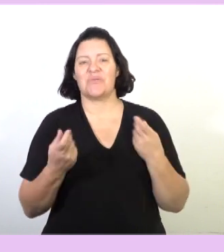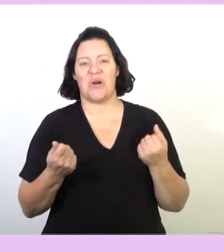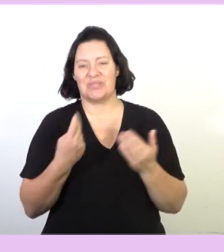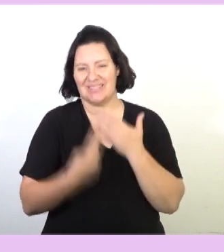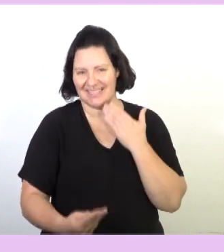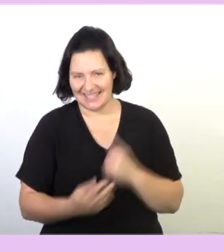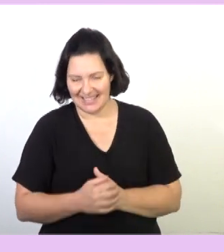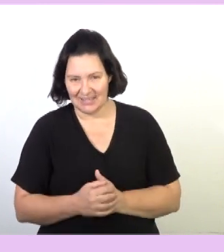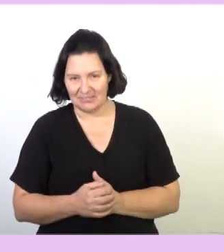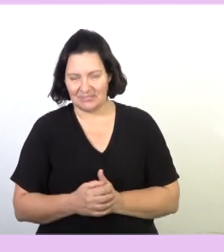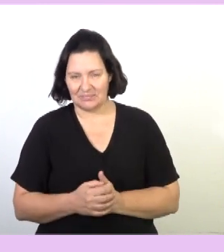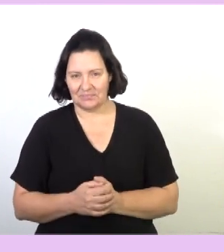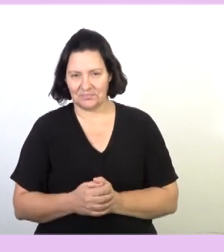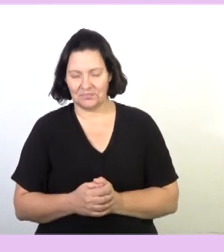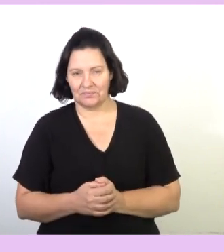about costs.